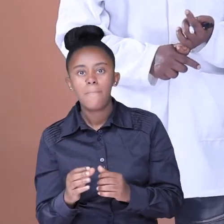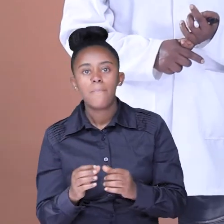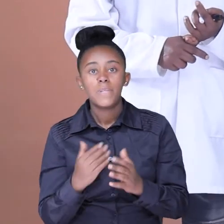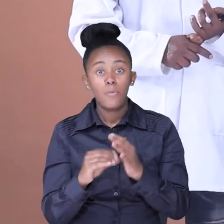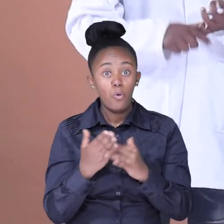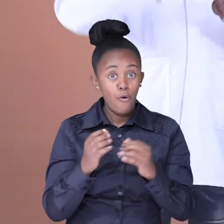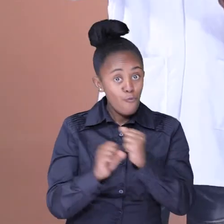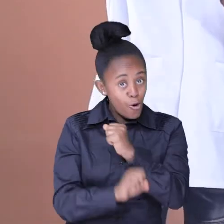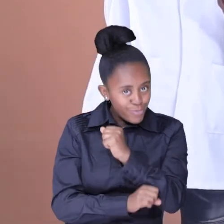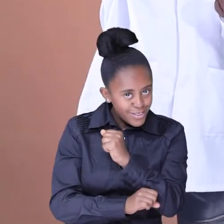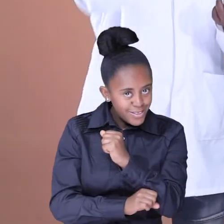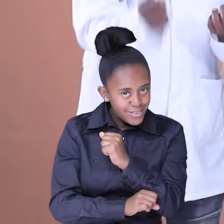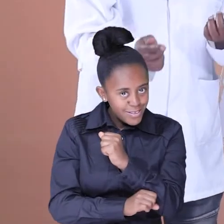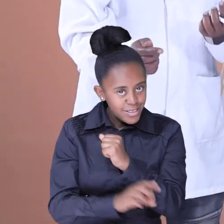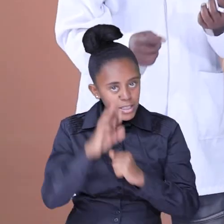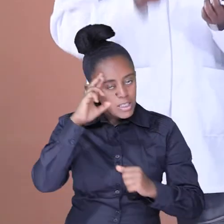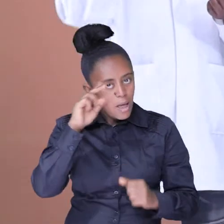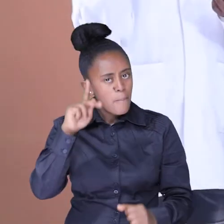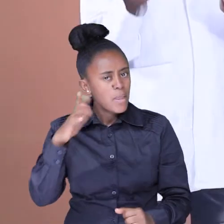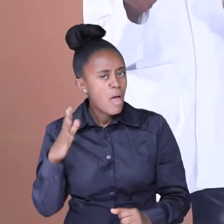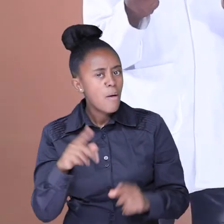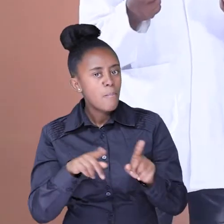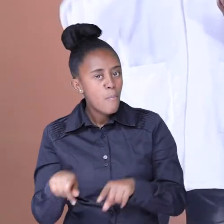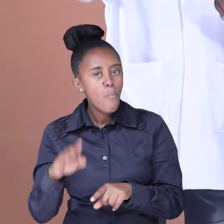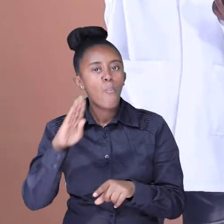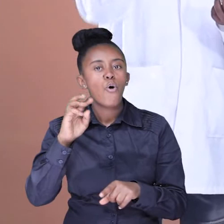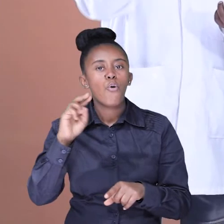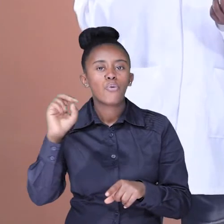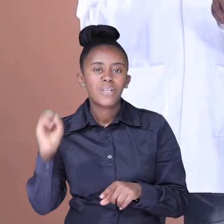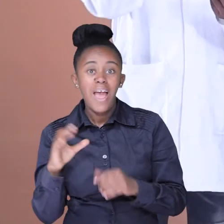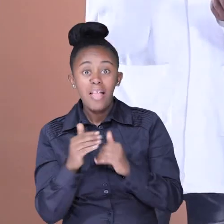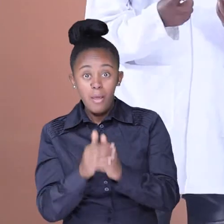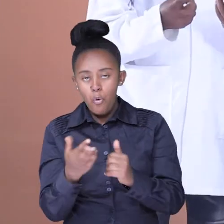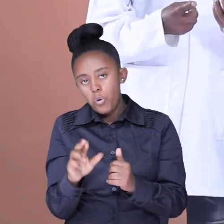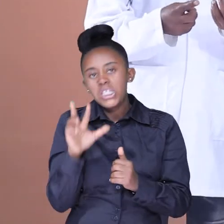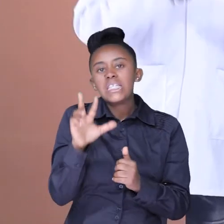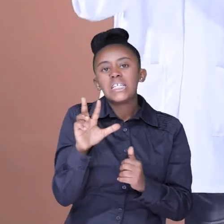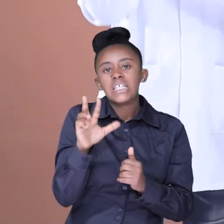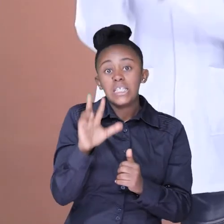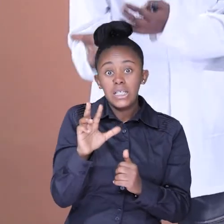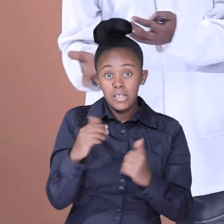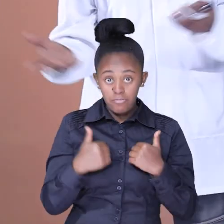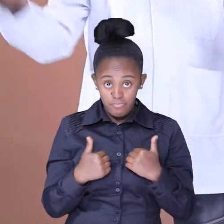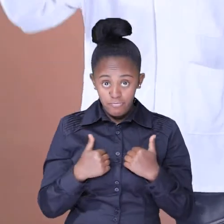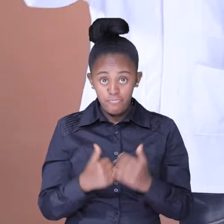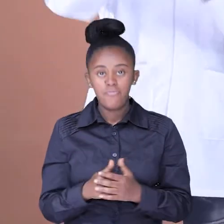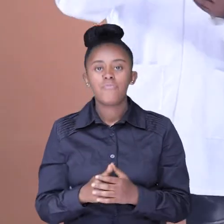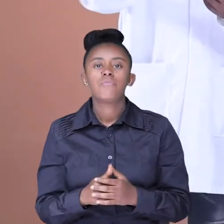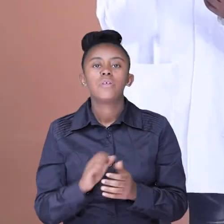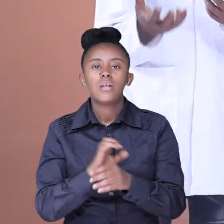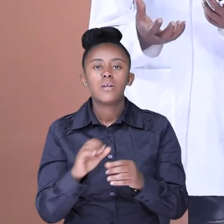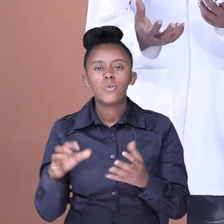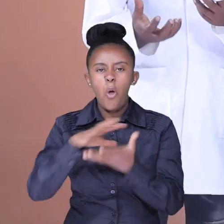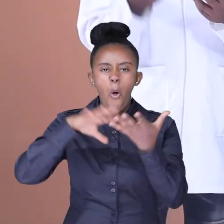formed. In case of p-type, when boron atom or an atom which have 3 valence electron outermost shell doped